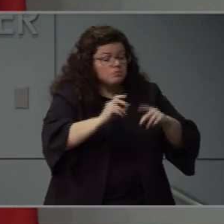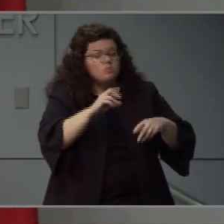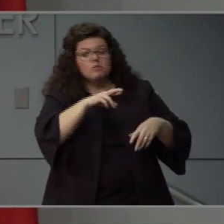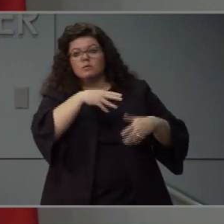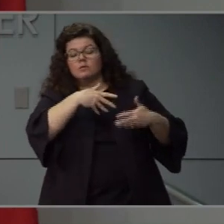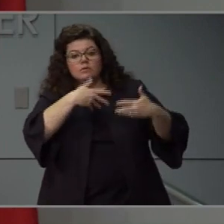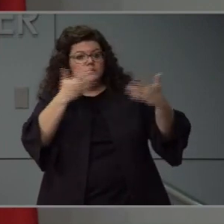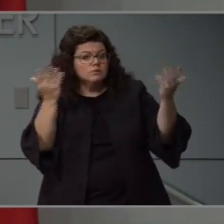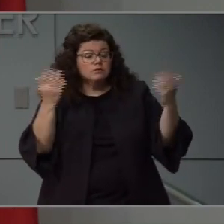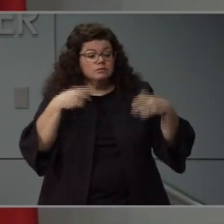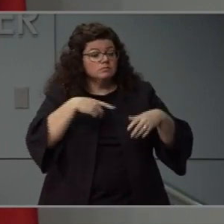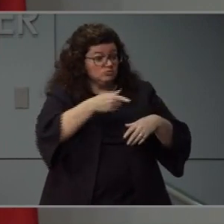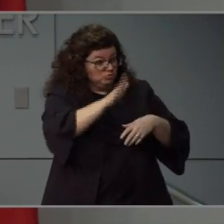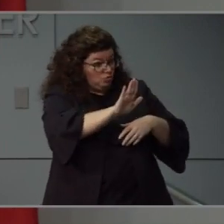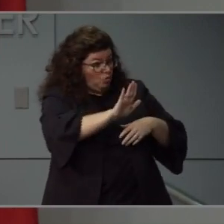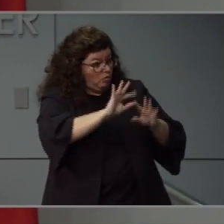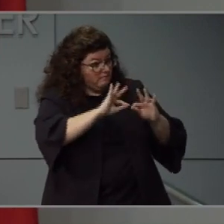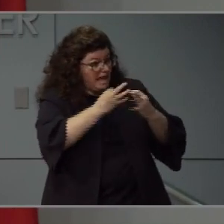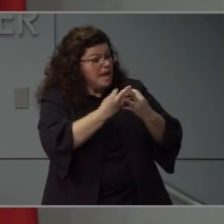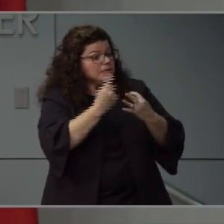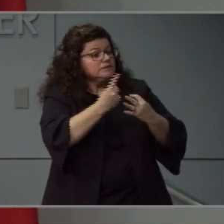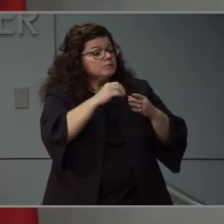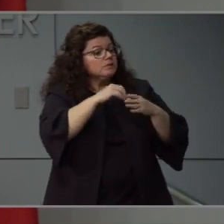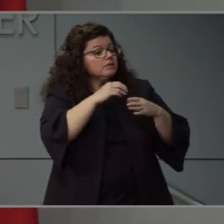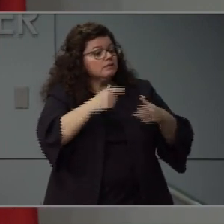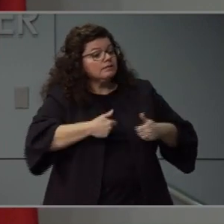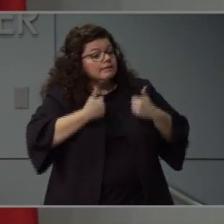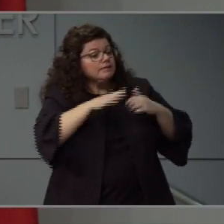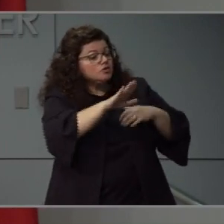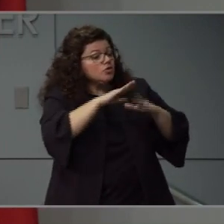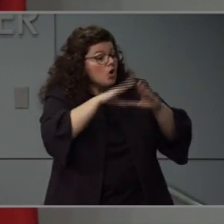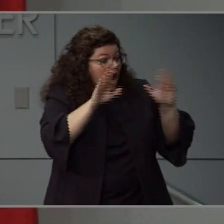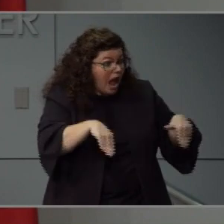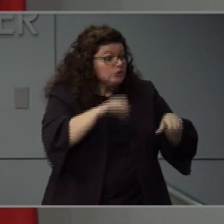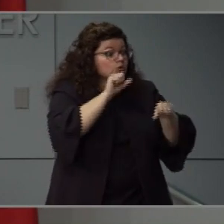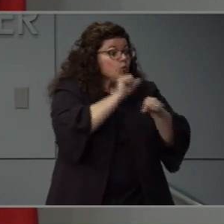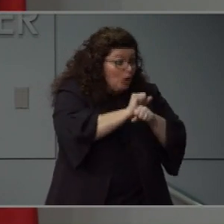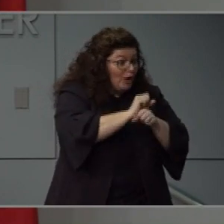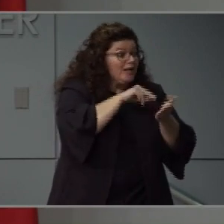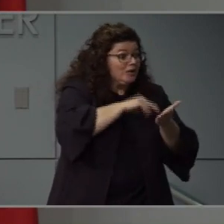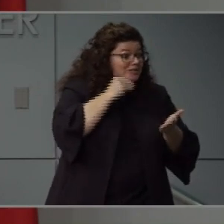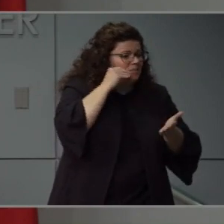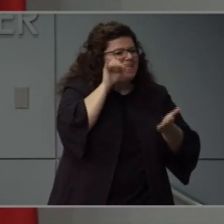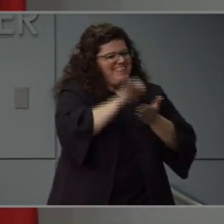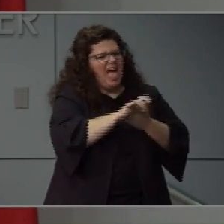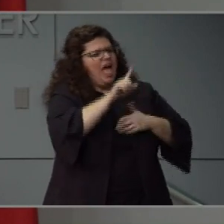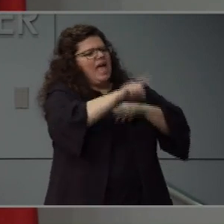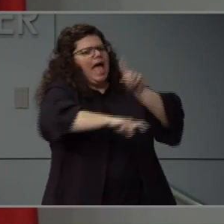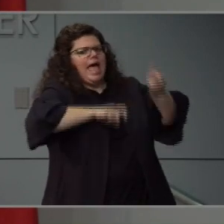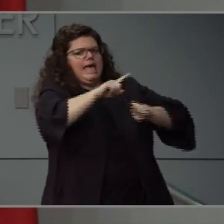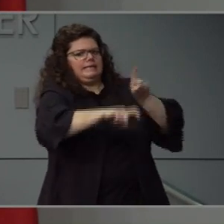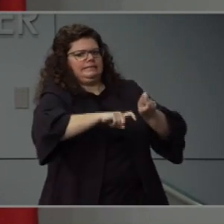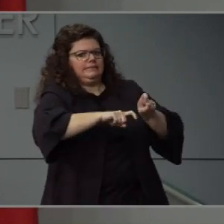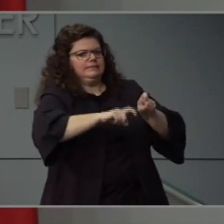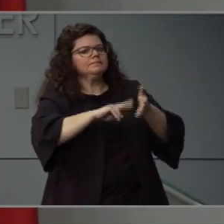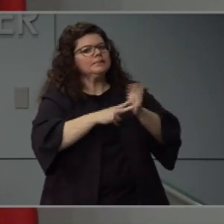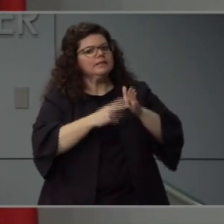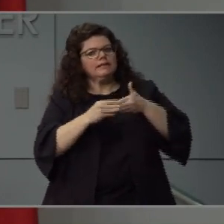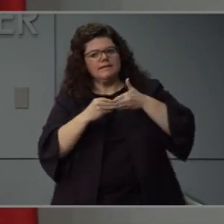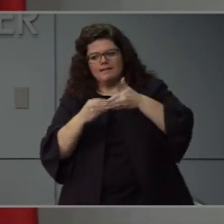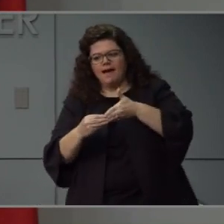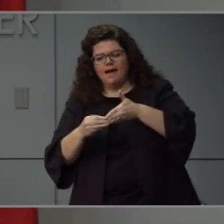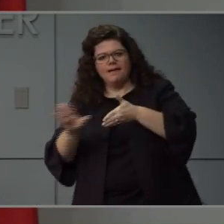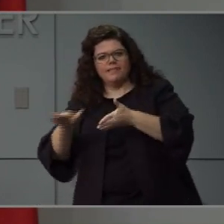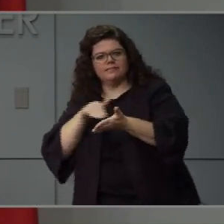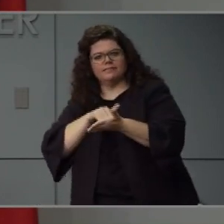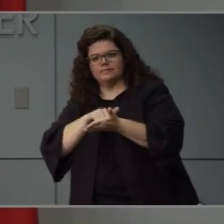contact, with someone in your household working at a nursing home? So it is really guiding clinician to